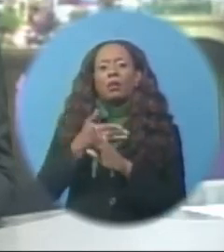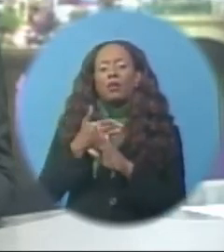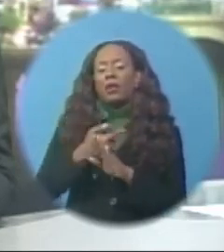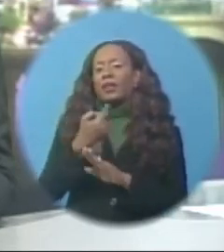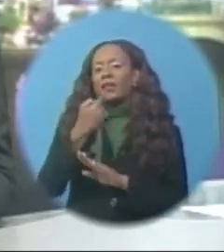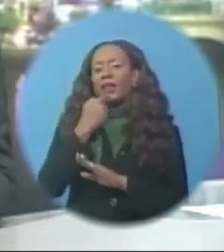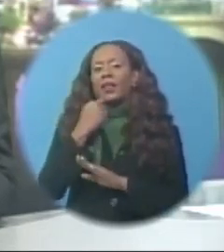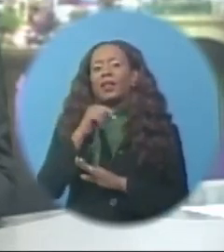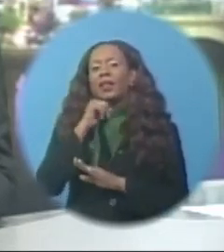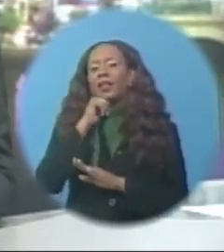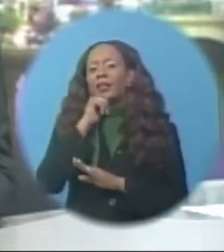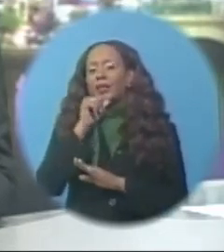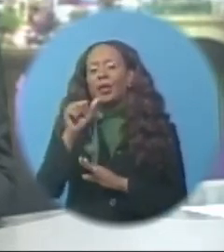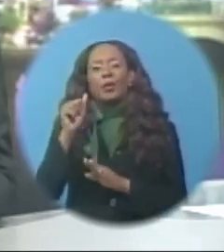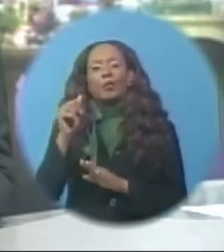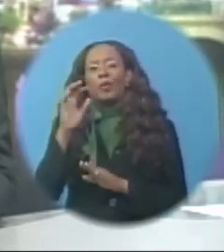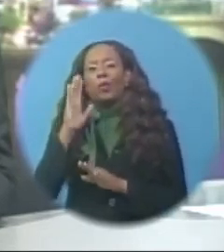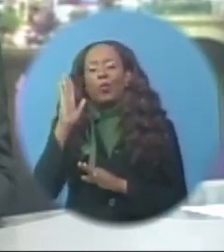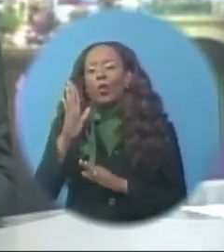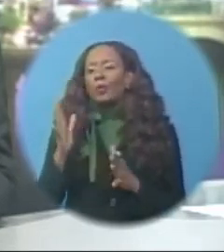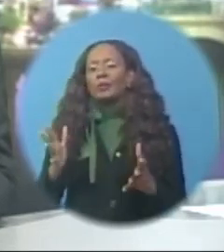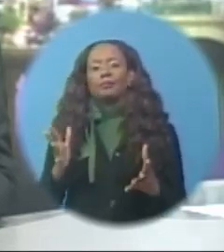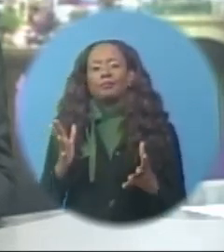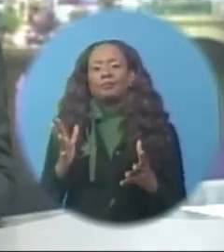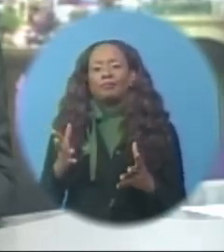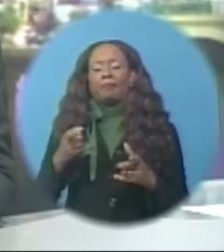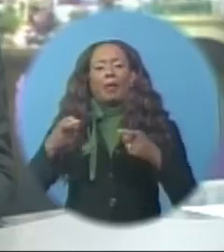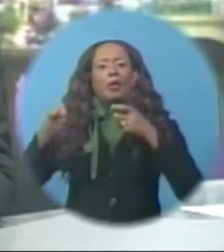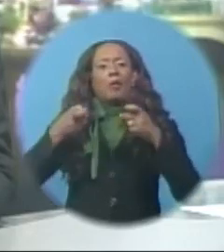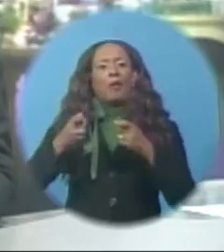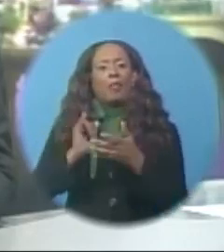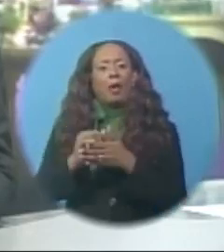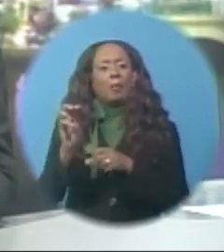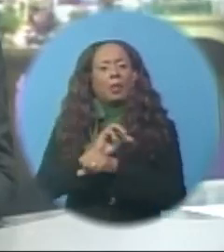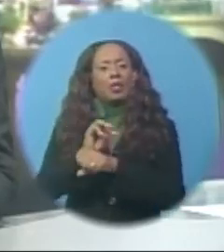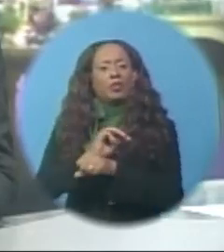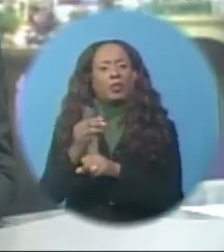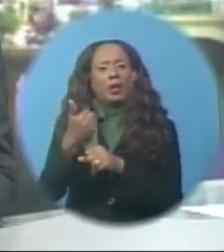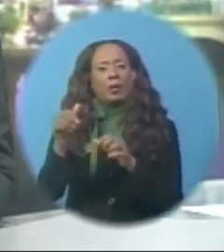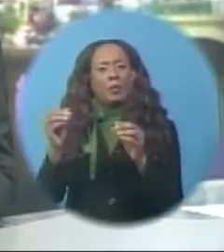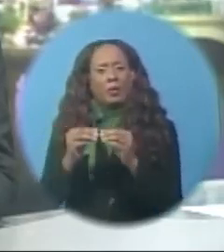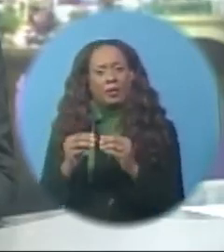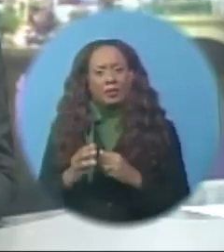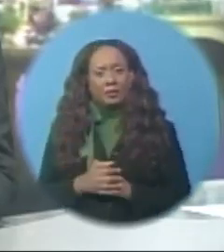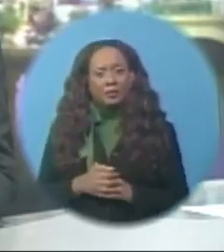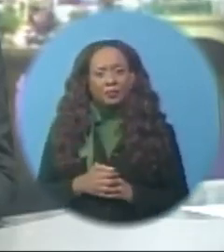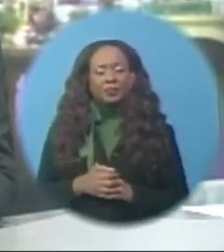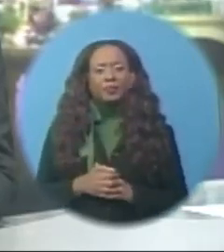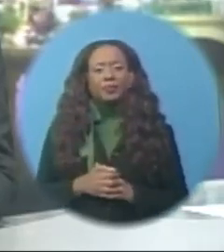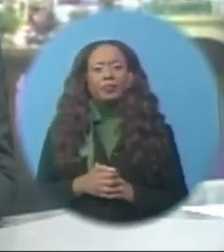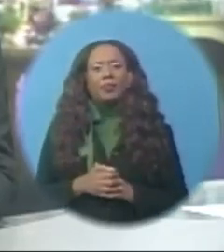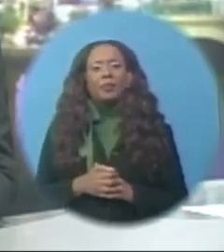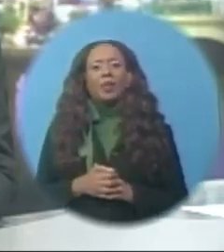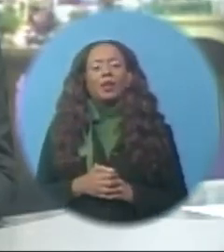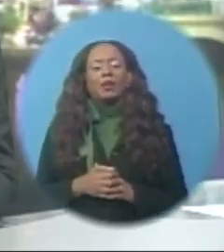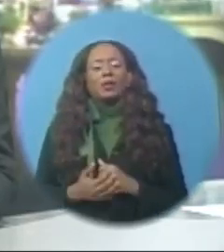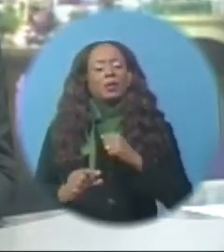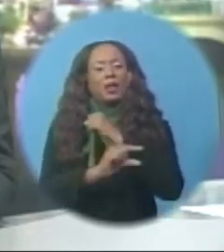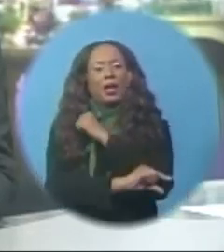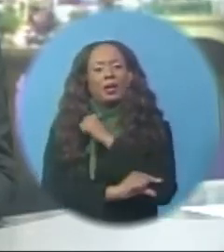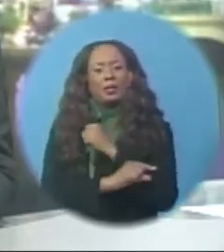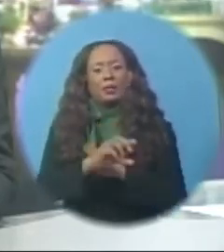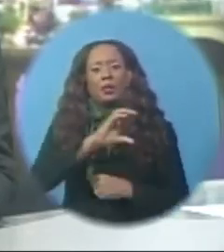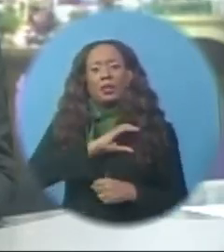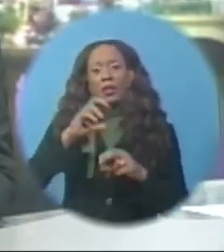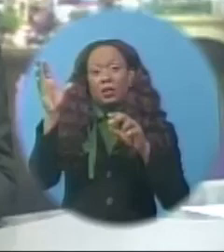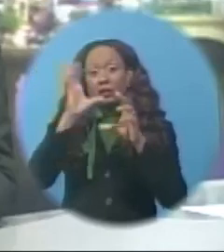his portfolio after he was detained in London on Monday. And in Guyana, police are searching for an elusive man who could